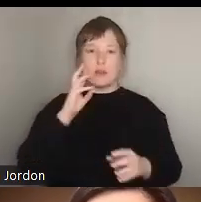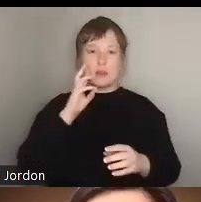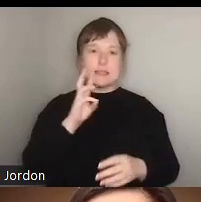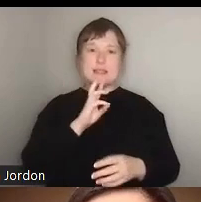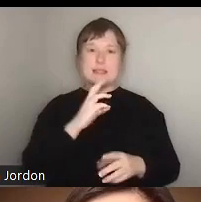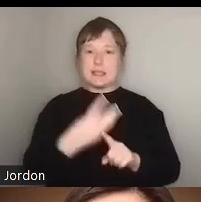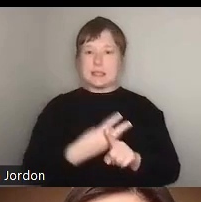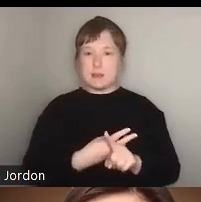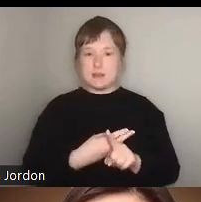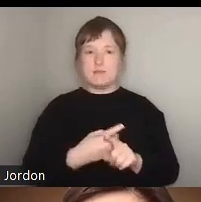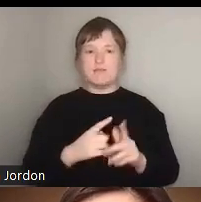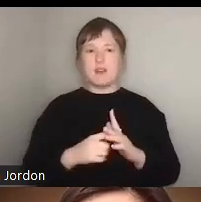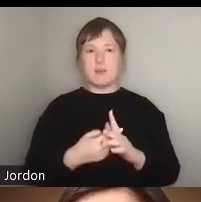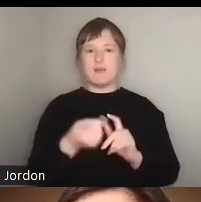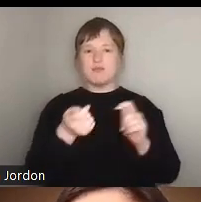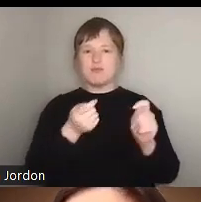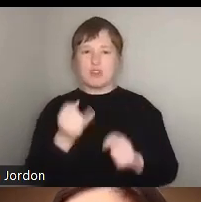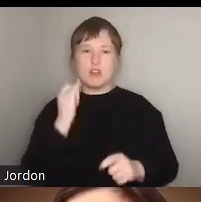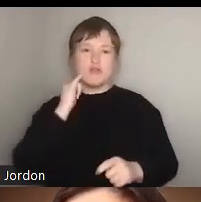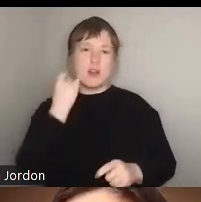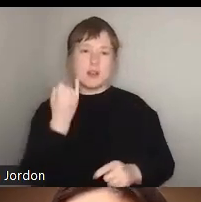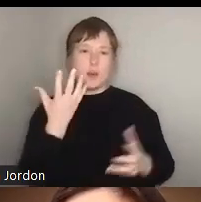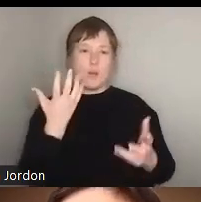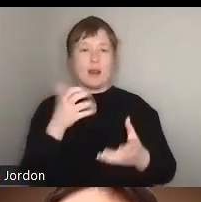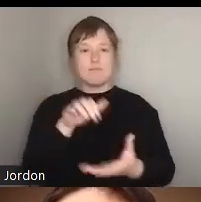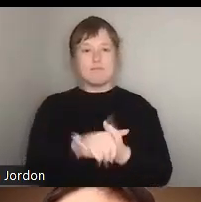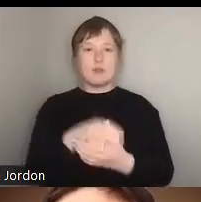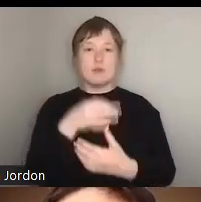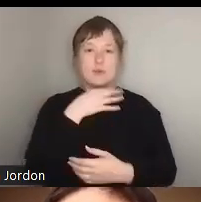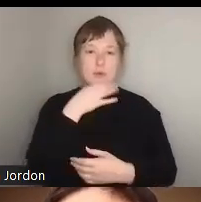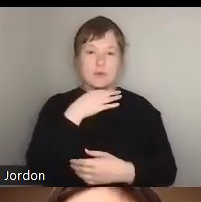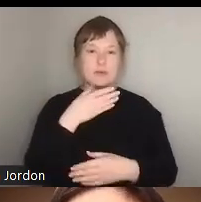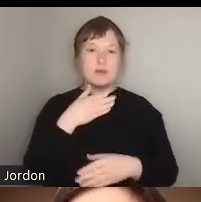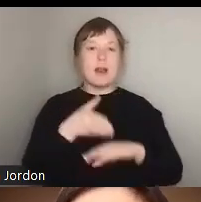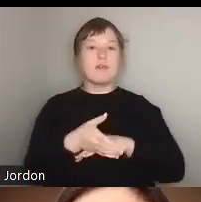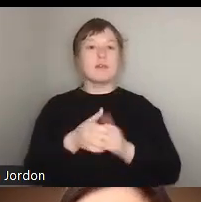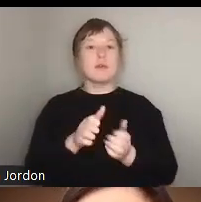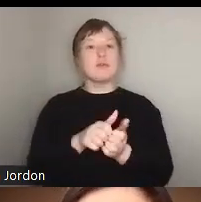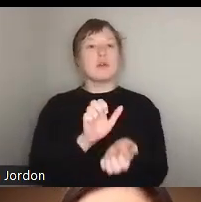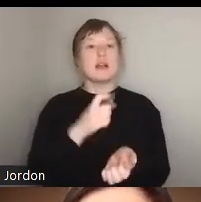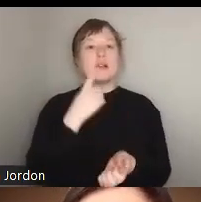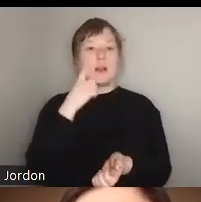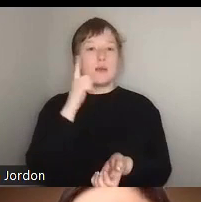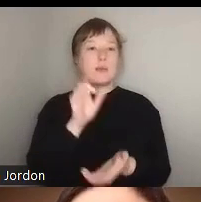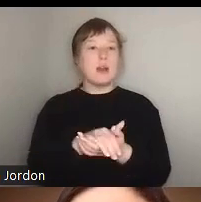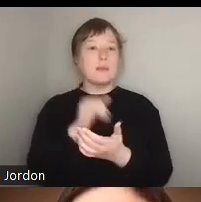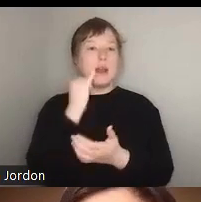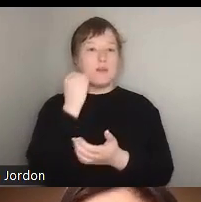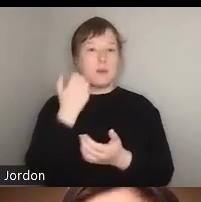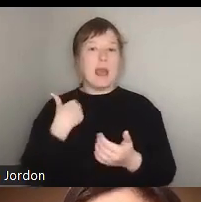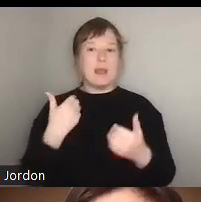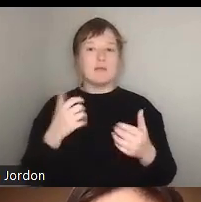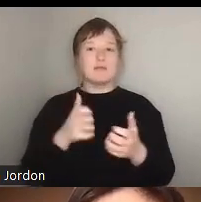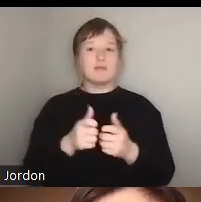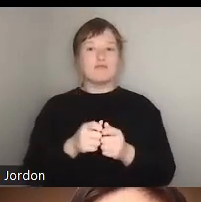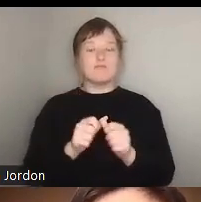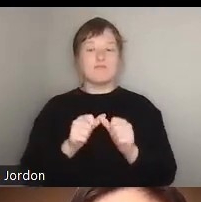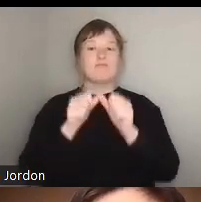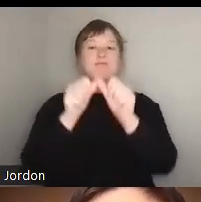started becoming very controlling and jealous. He wanted to get married soon. After he proposed, I said that I would marry him if we had a long